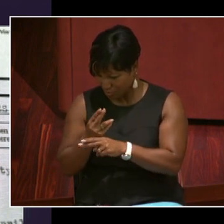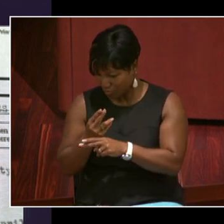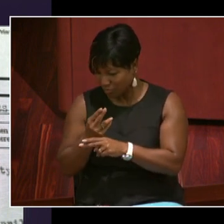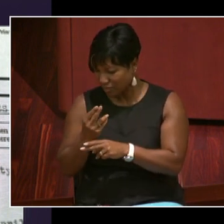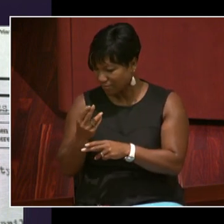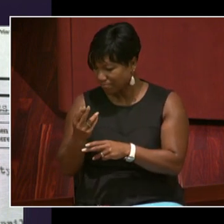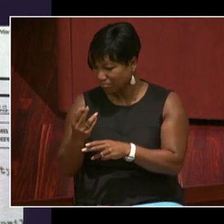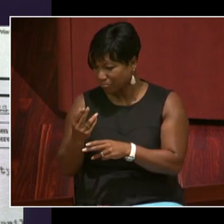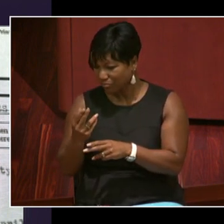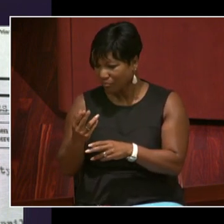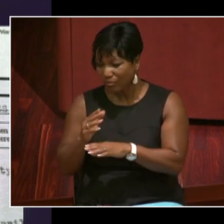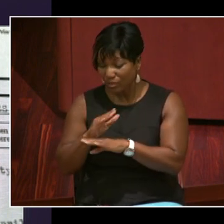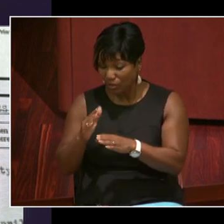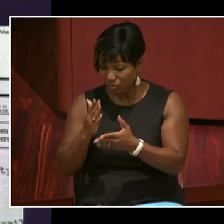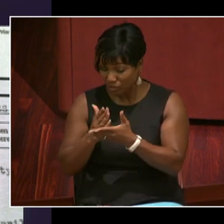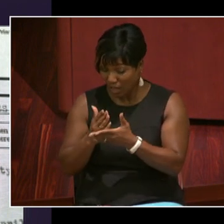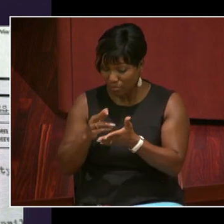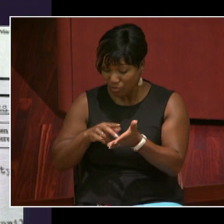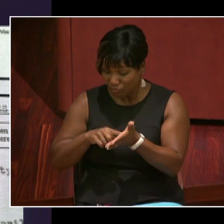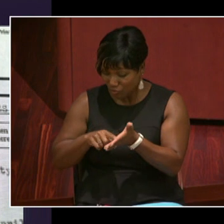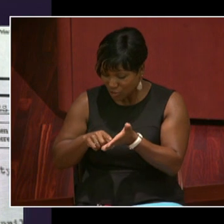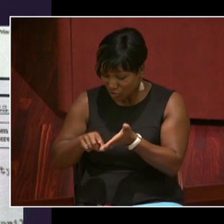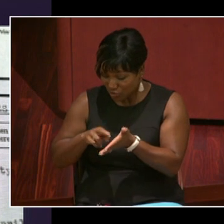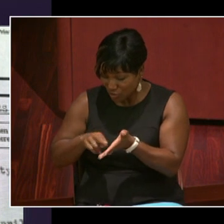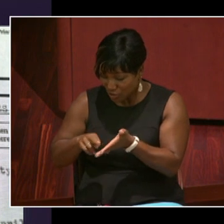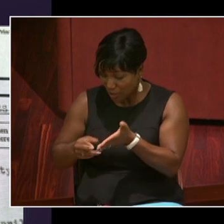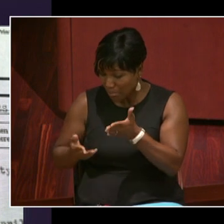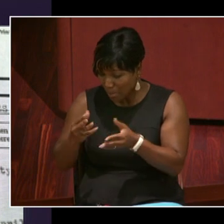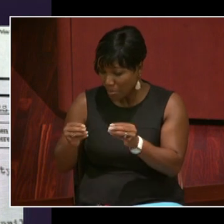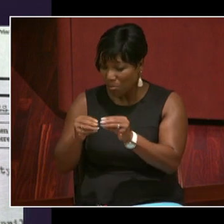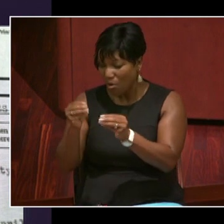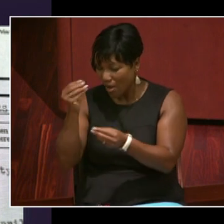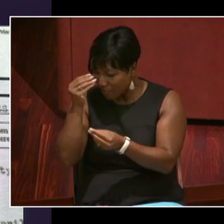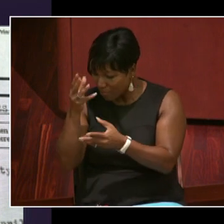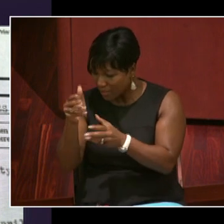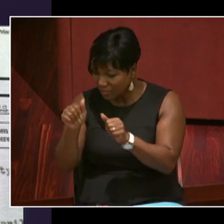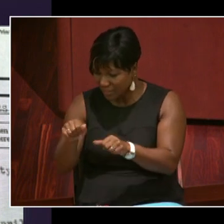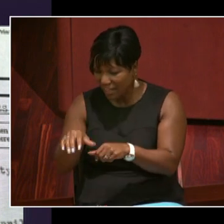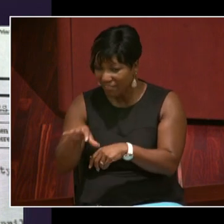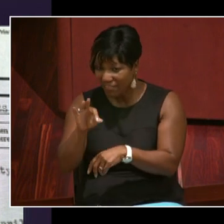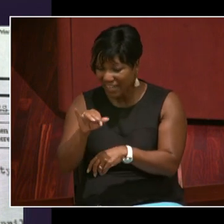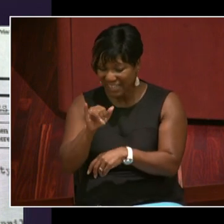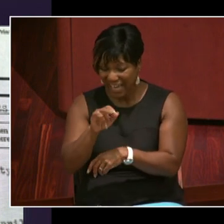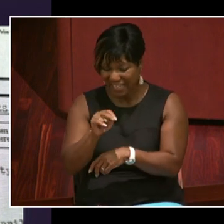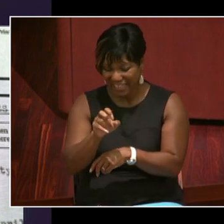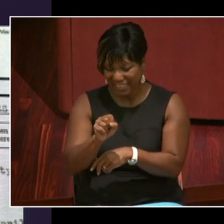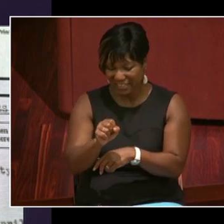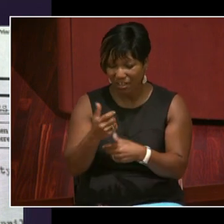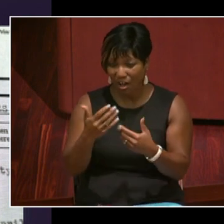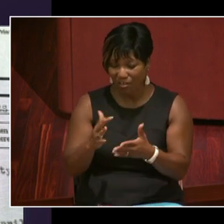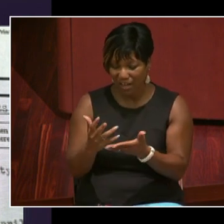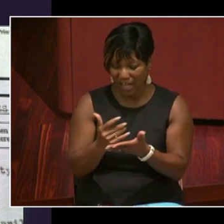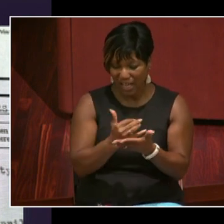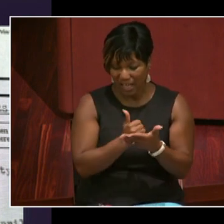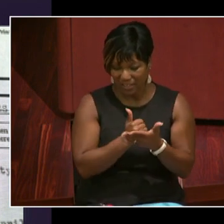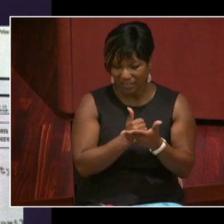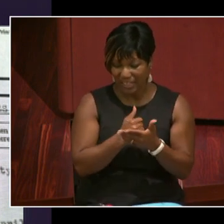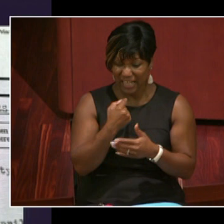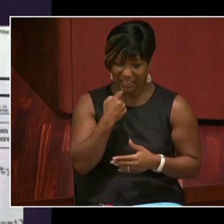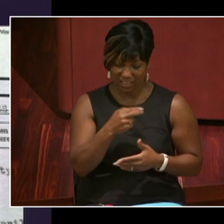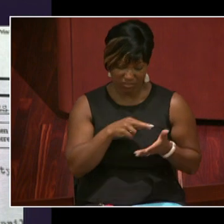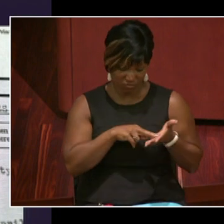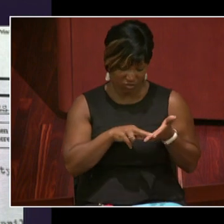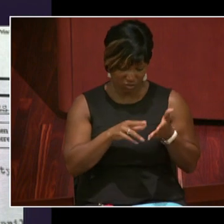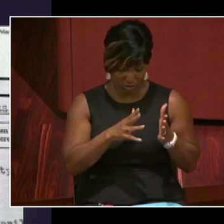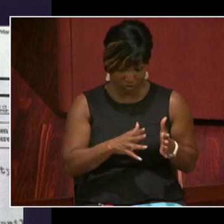they shouldn't stop their research here. There could be more out there that INS had gathered at some point. And I tell my researchers that that's the